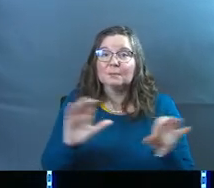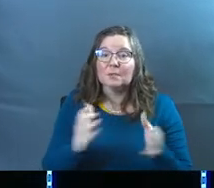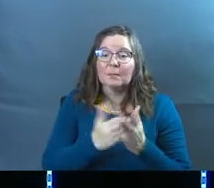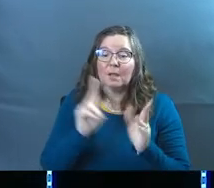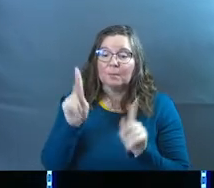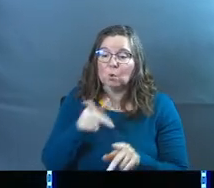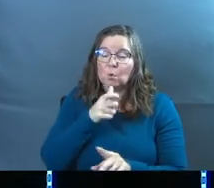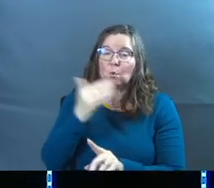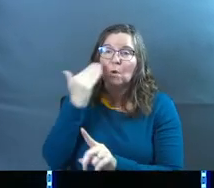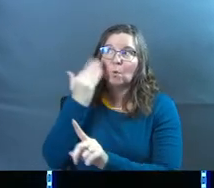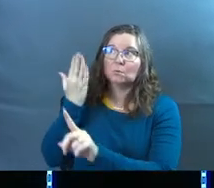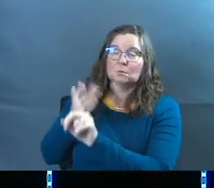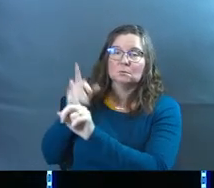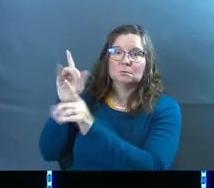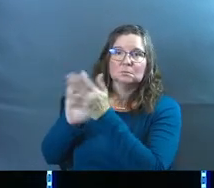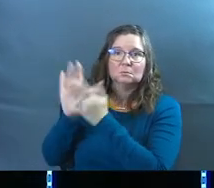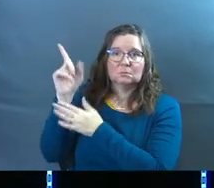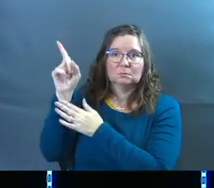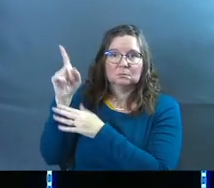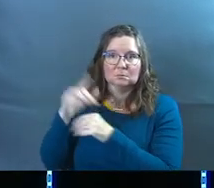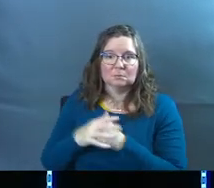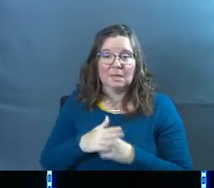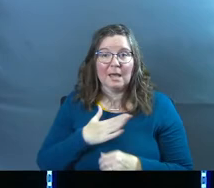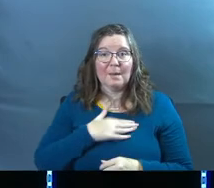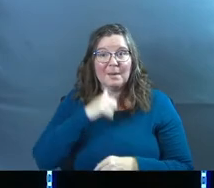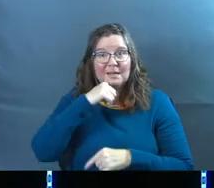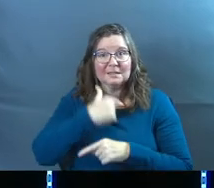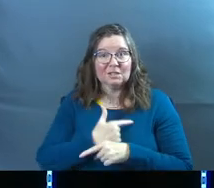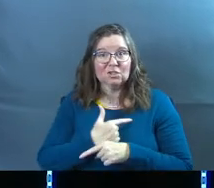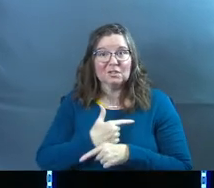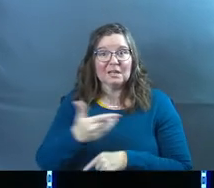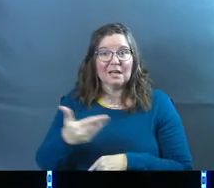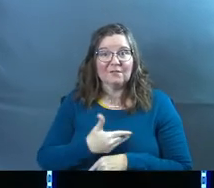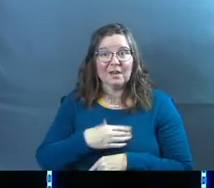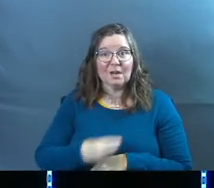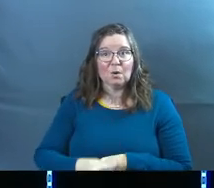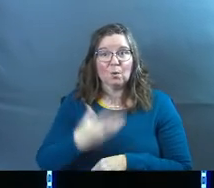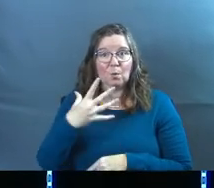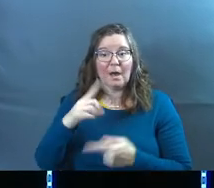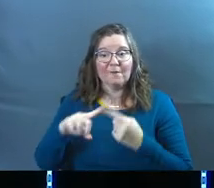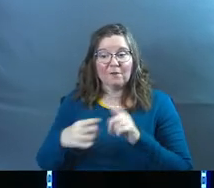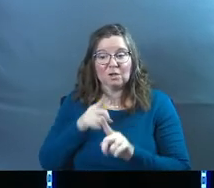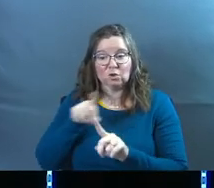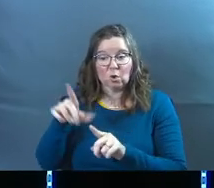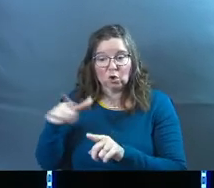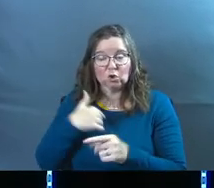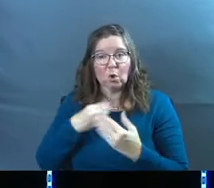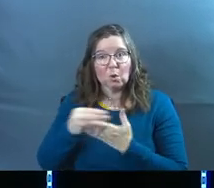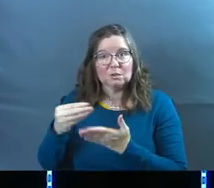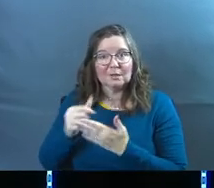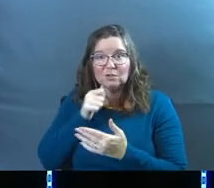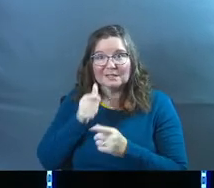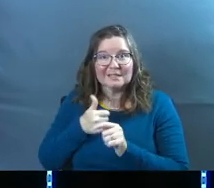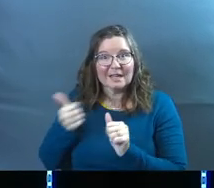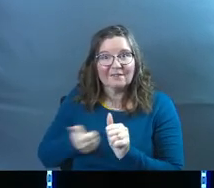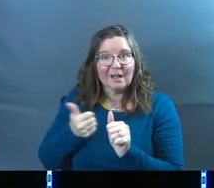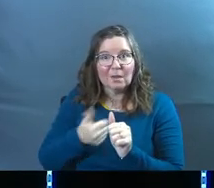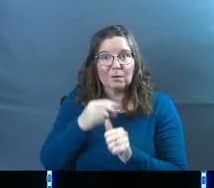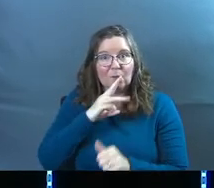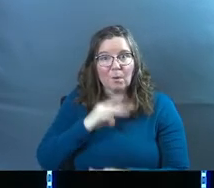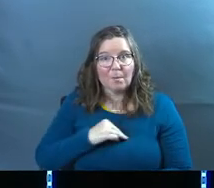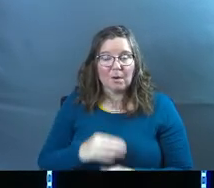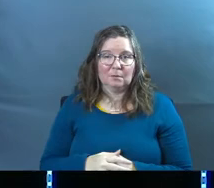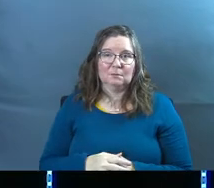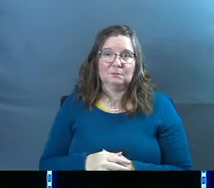by the person who knows. And my sister invites white friends to go to her to go shopping so she doesn't get followed around in